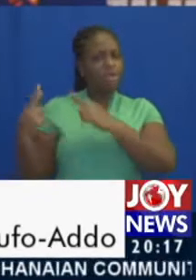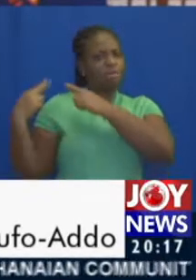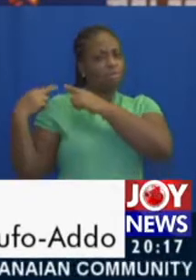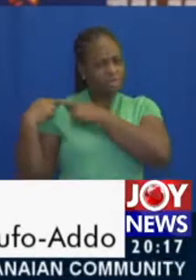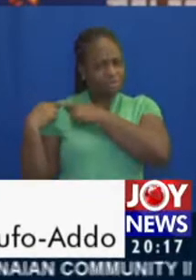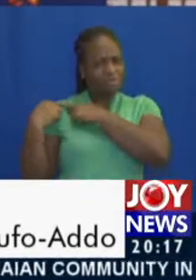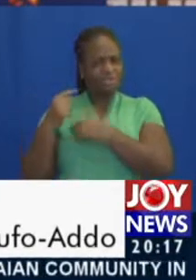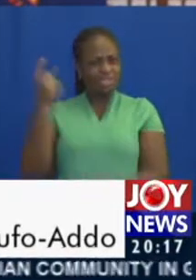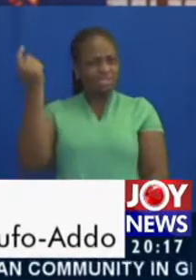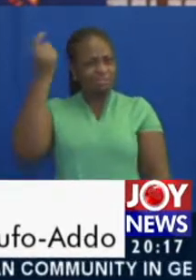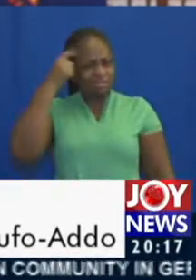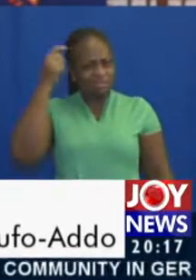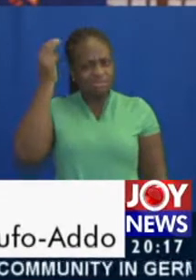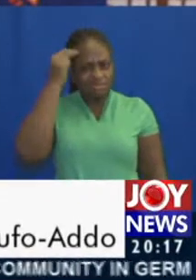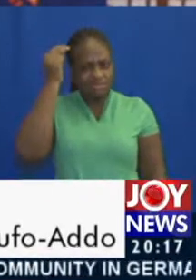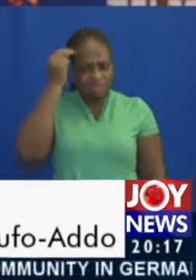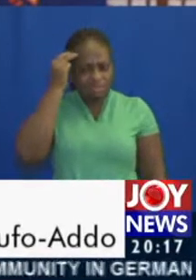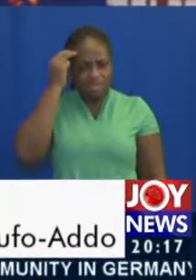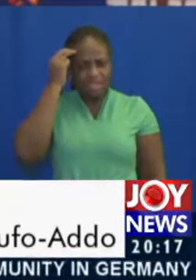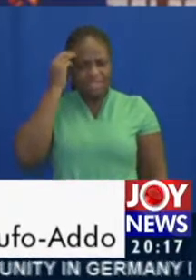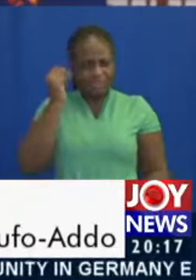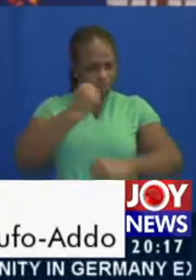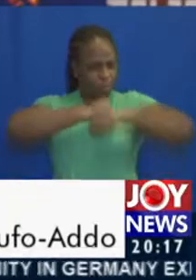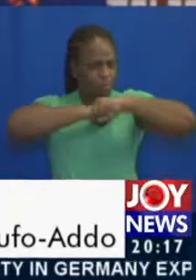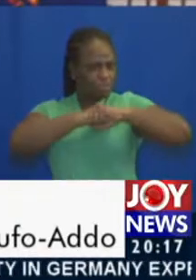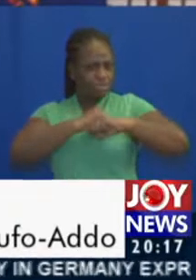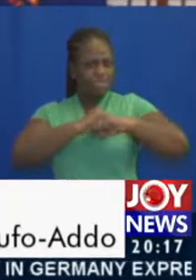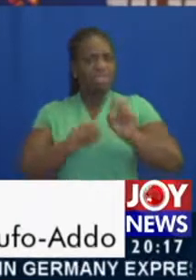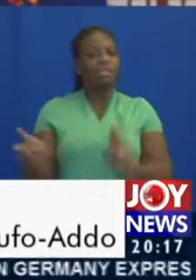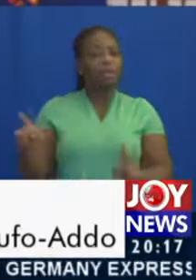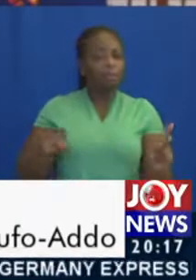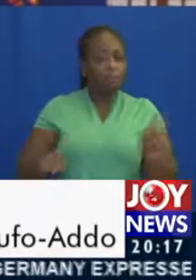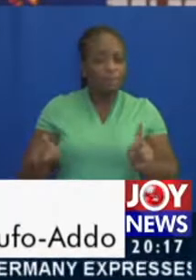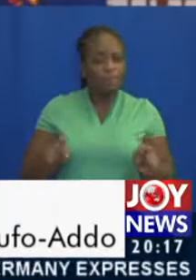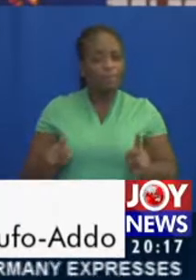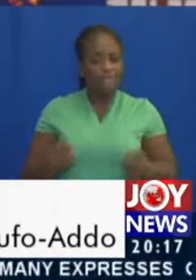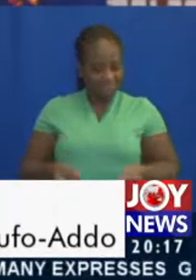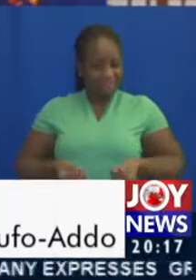government to protect the population and provide relief.